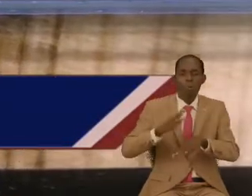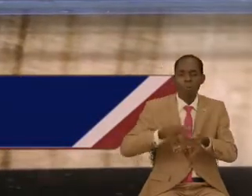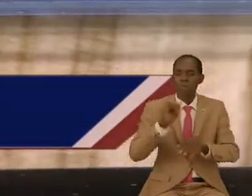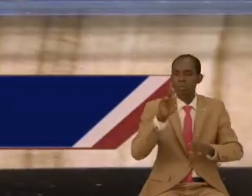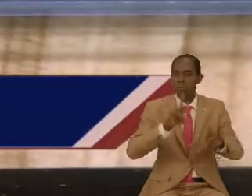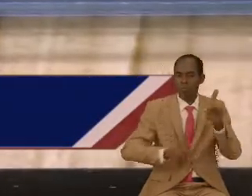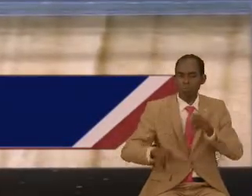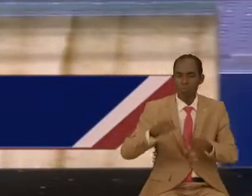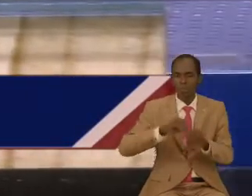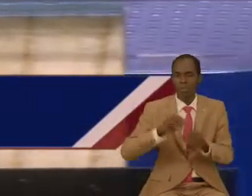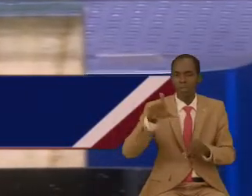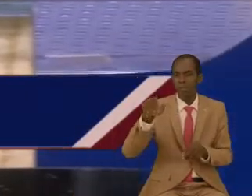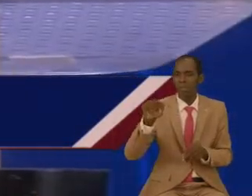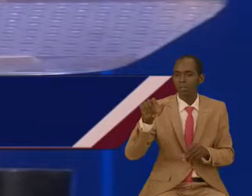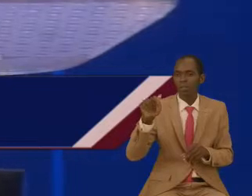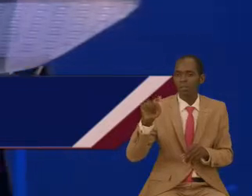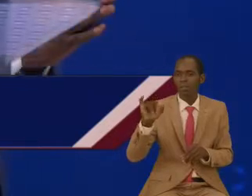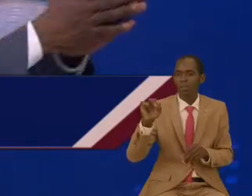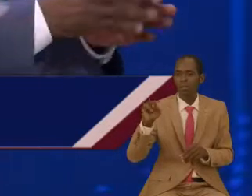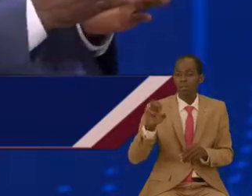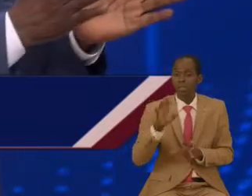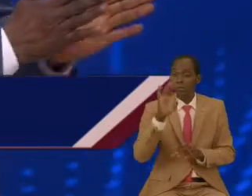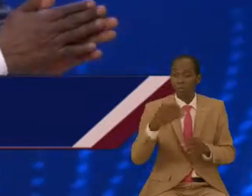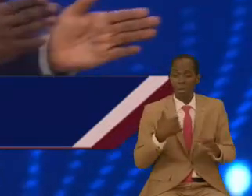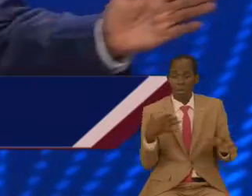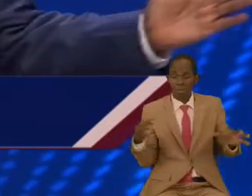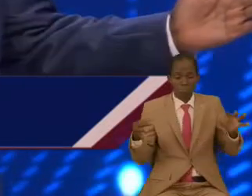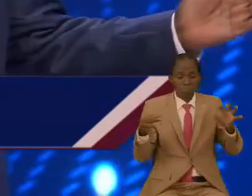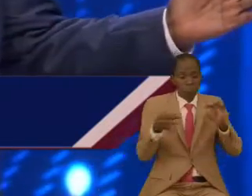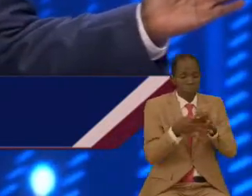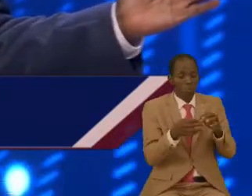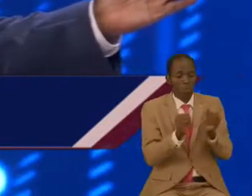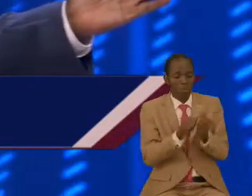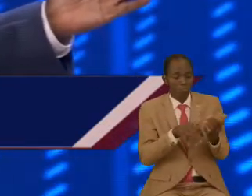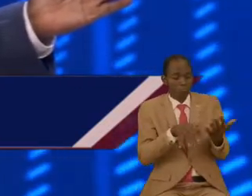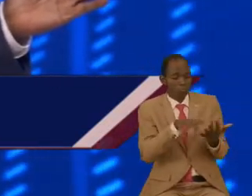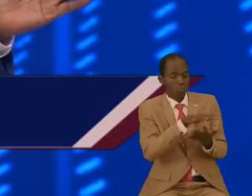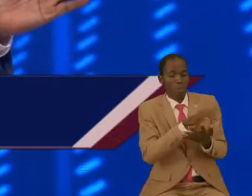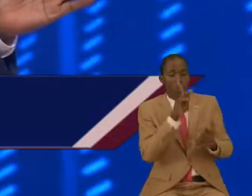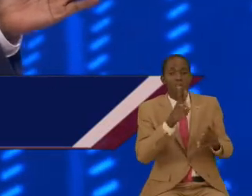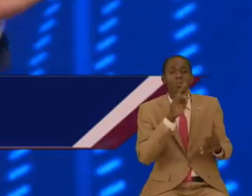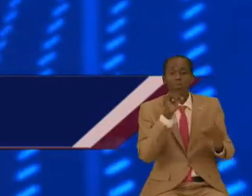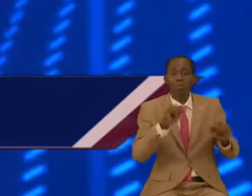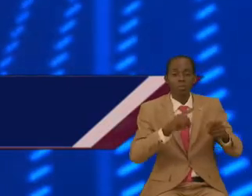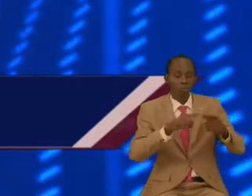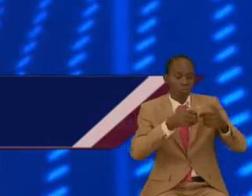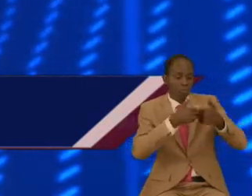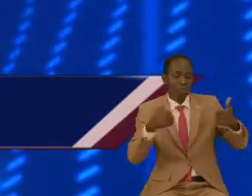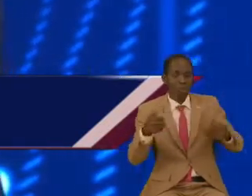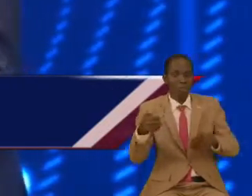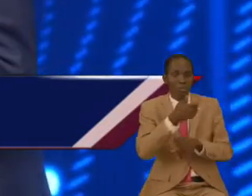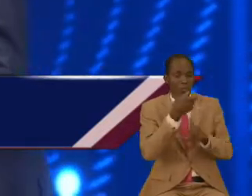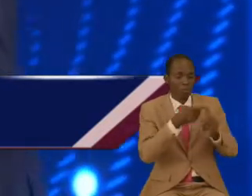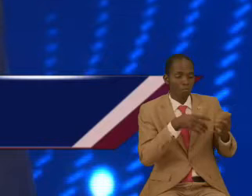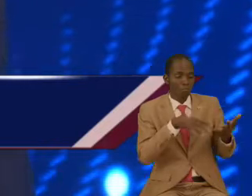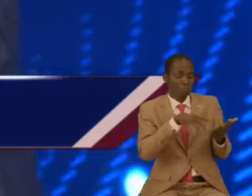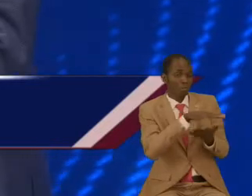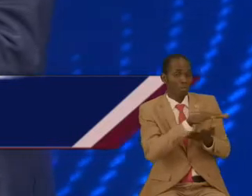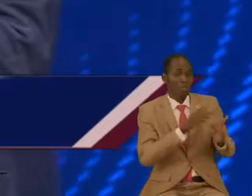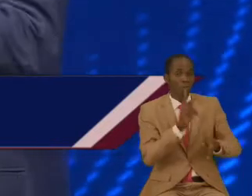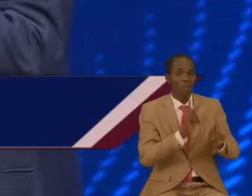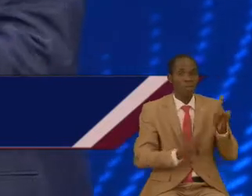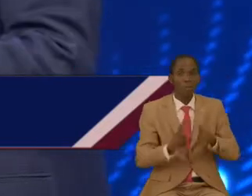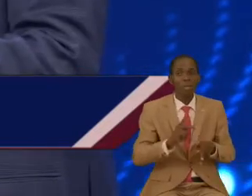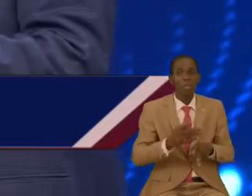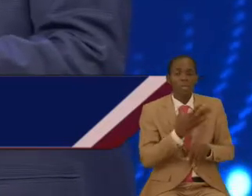have attachment to these people and you're not able to separate yourself from them, and they have